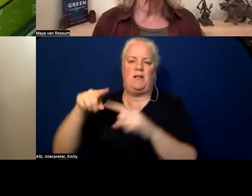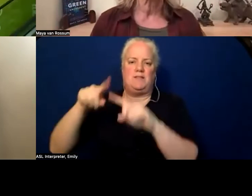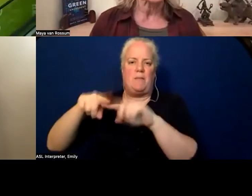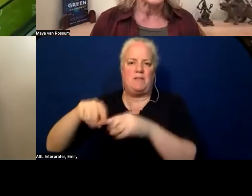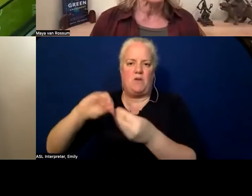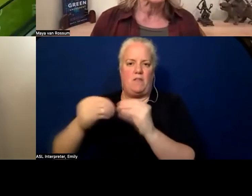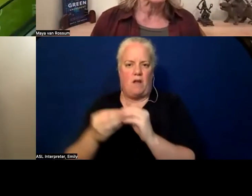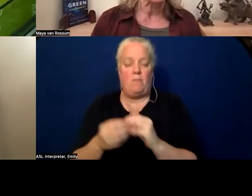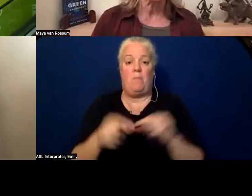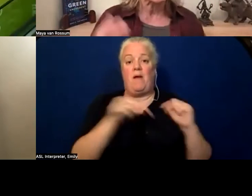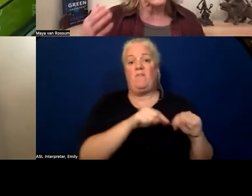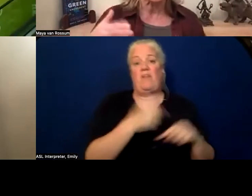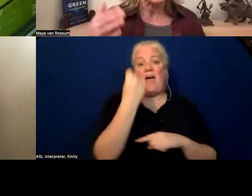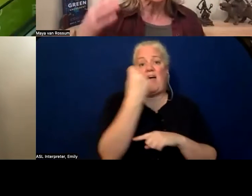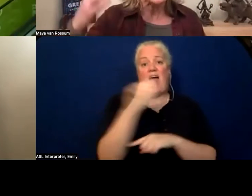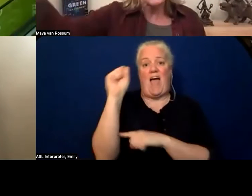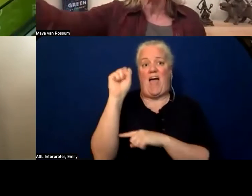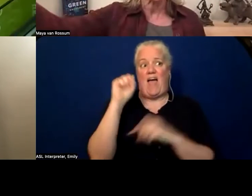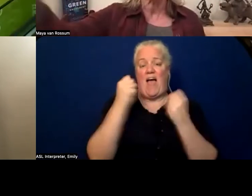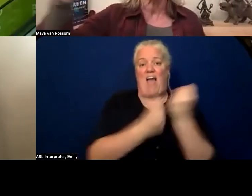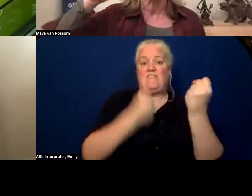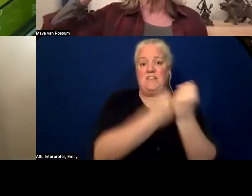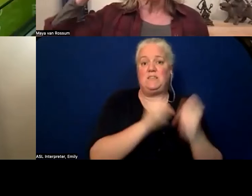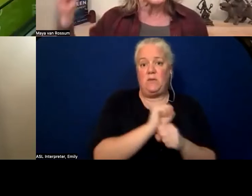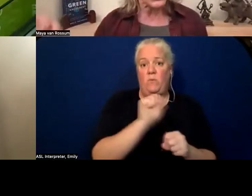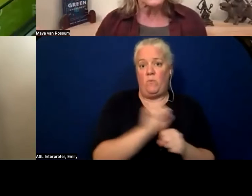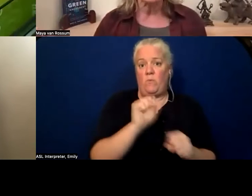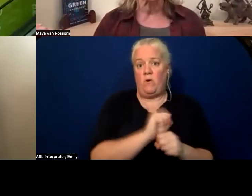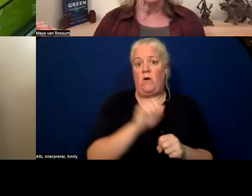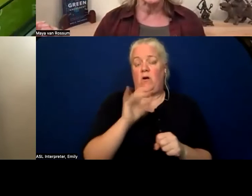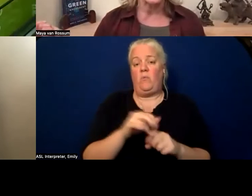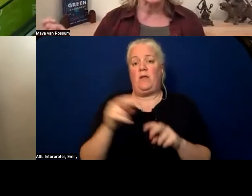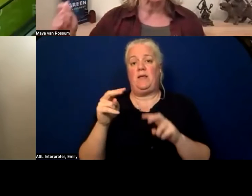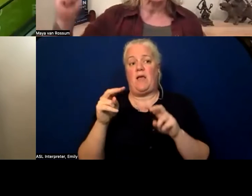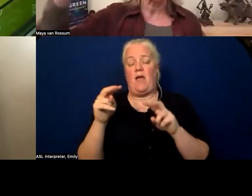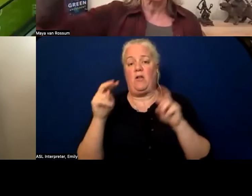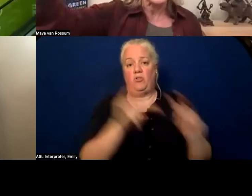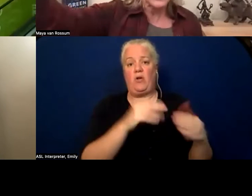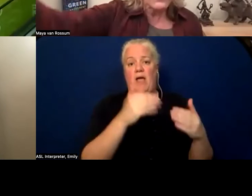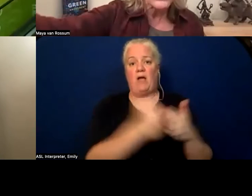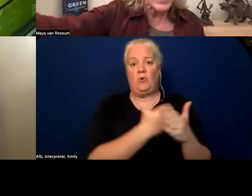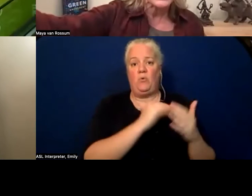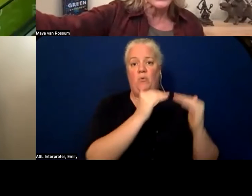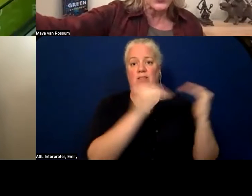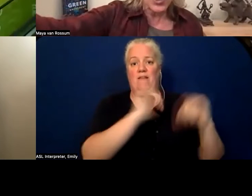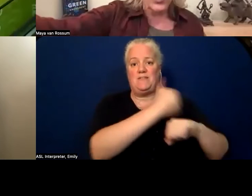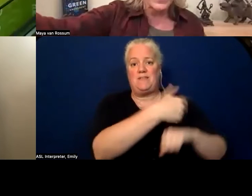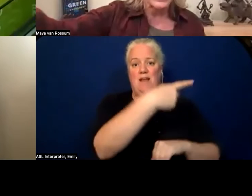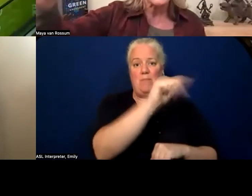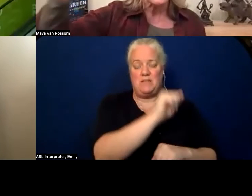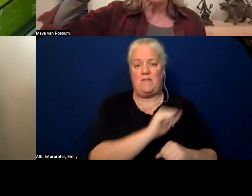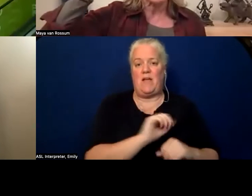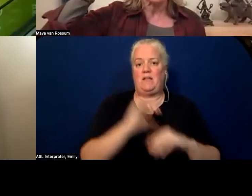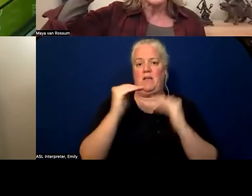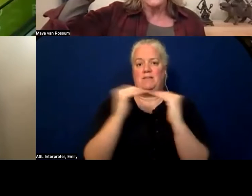the things that advocates can do is really turn to the new levels set in Pennsylvania, the levels set in New